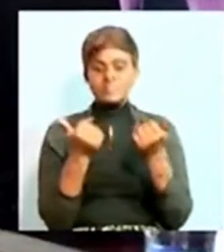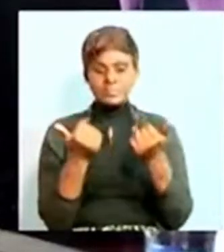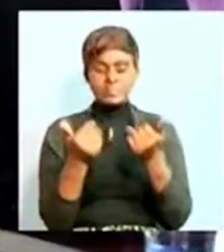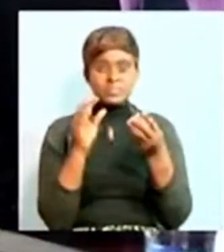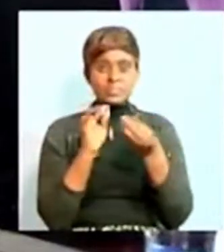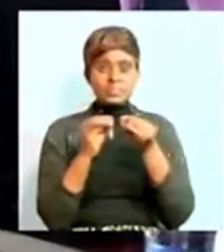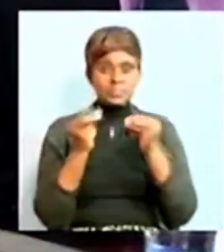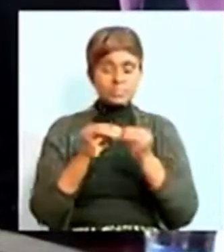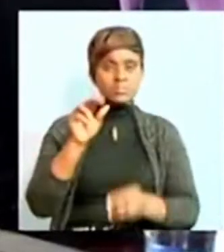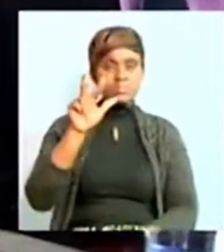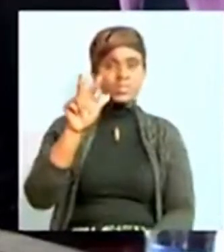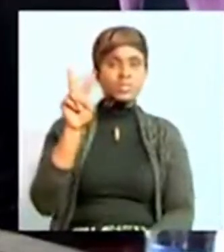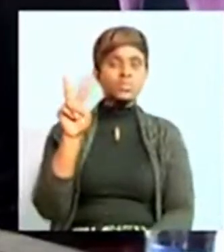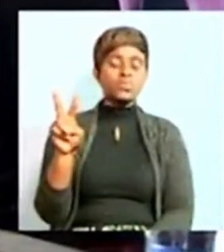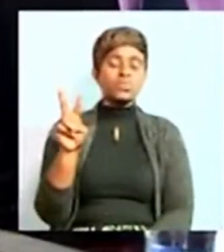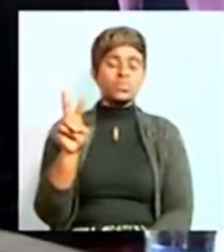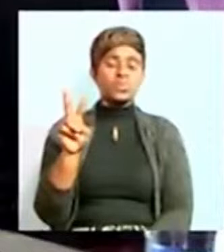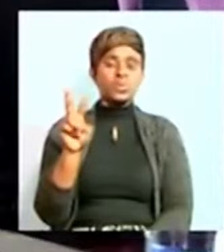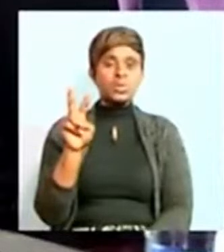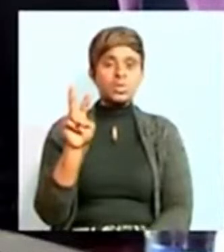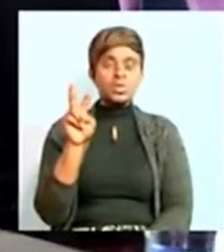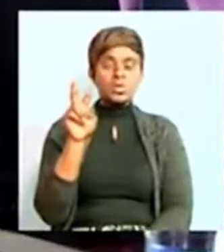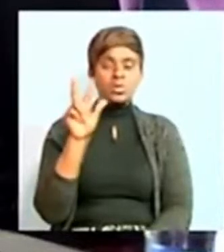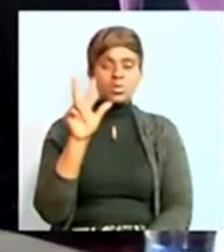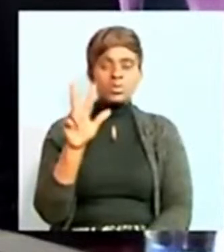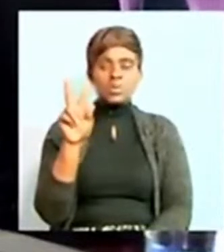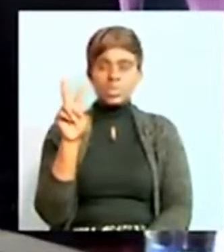Appendix 32.